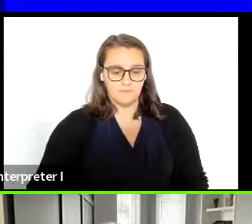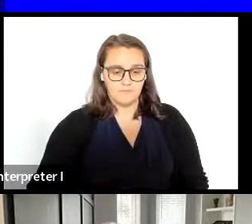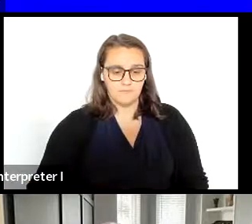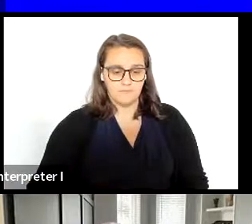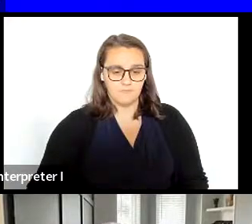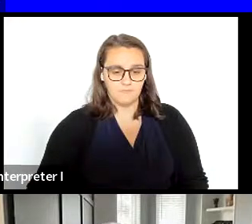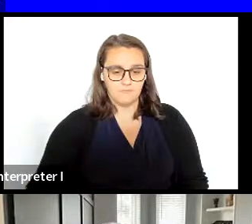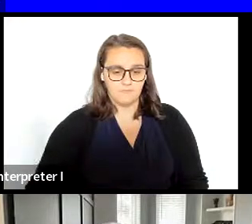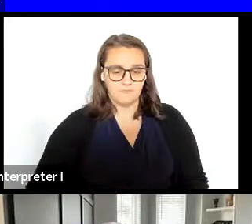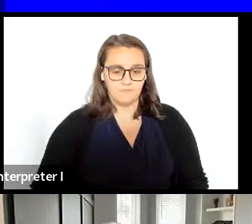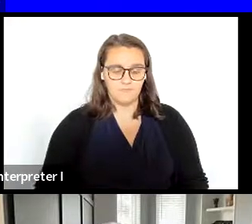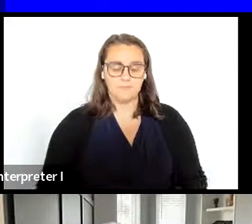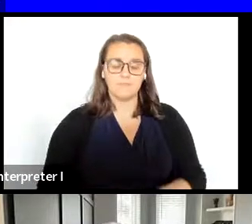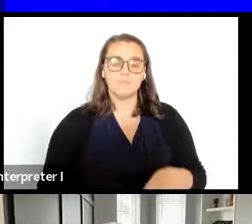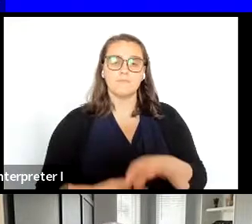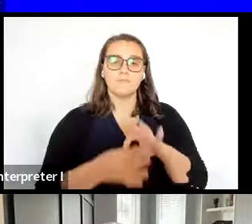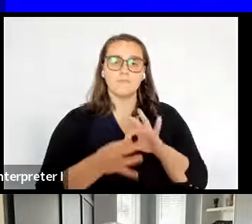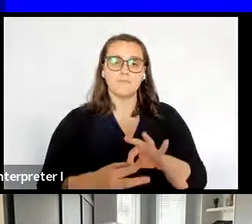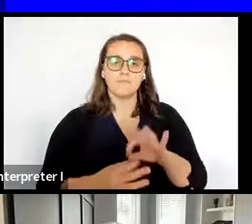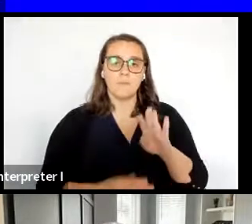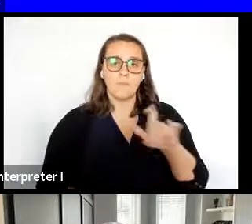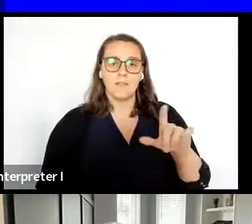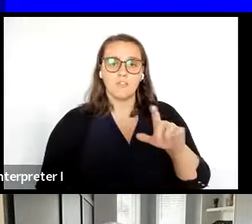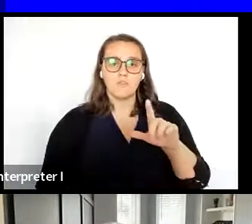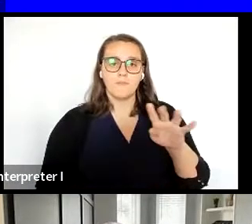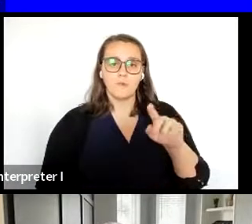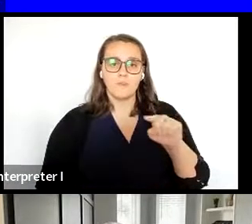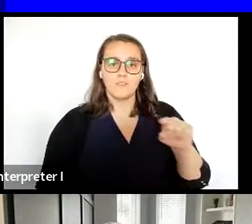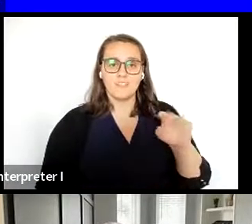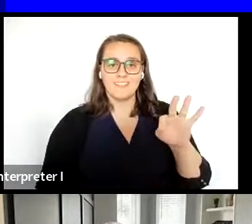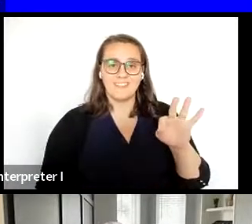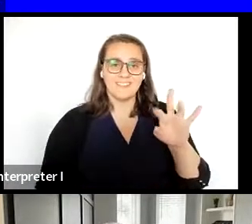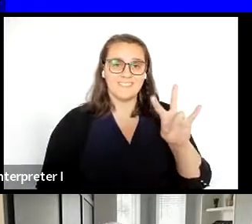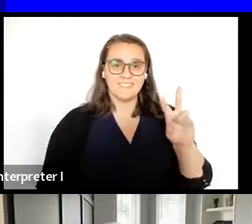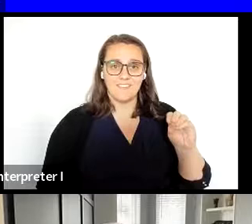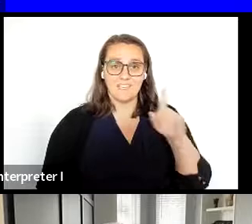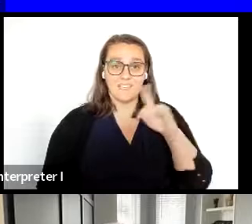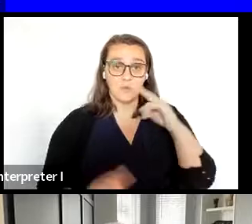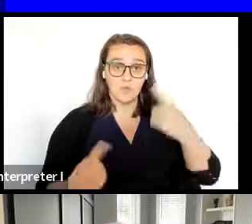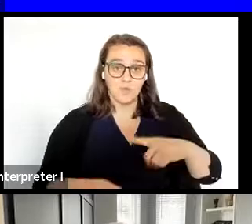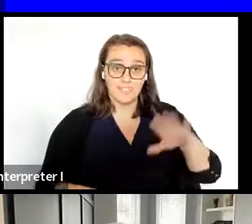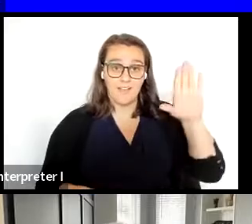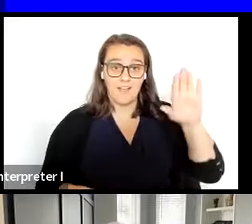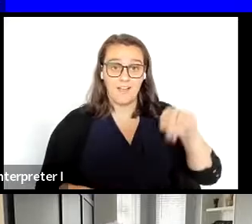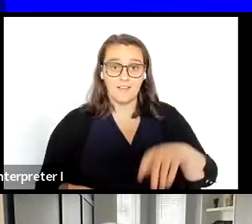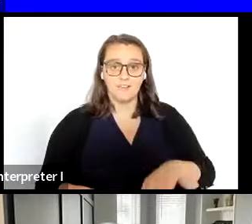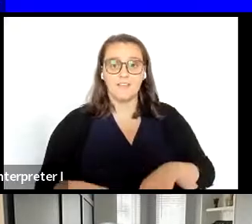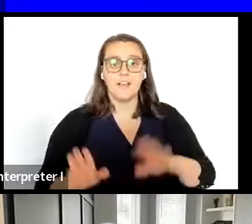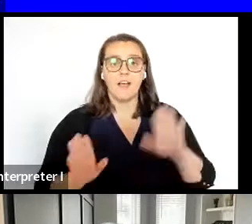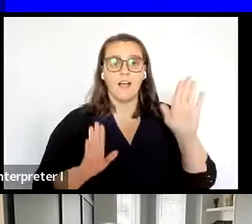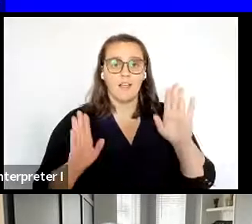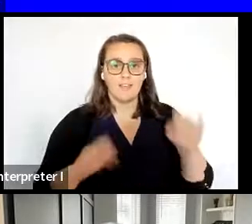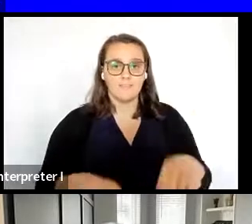The vote is on Bill 24-970. All those in favor say aye. Aye. Aye.